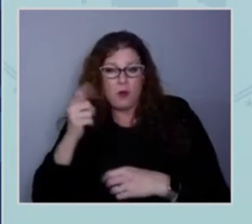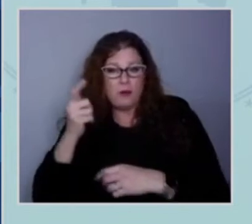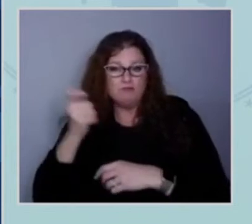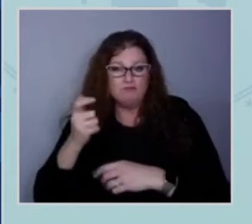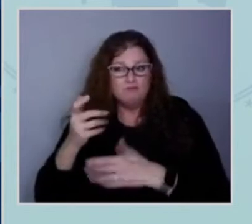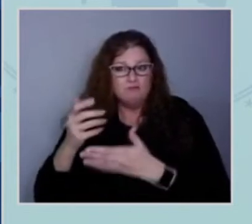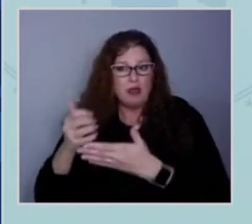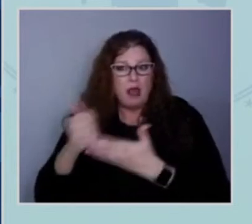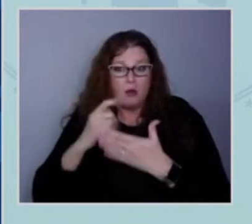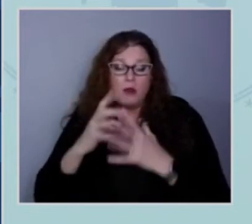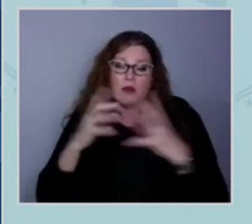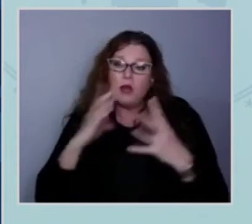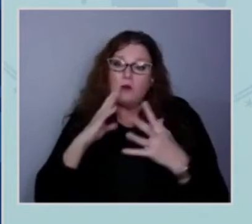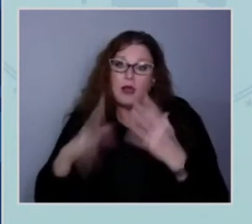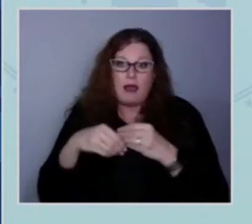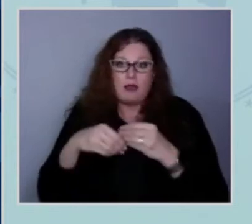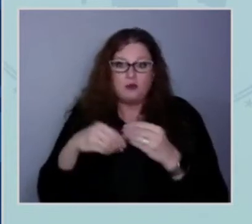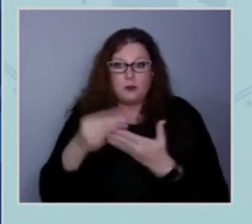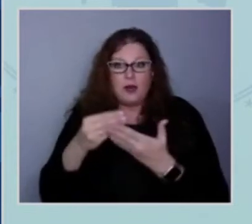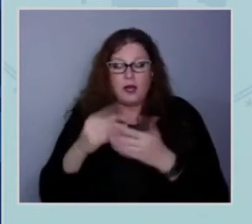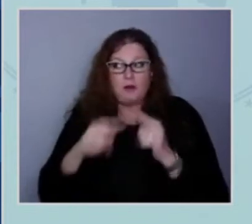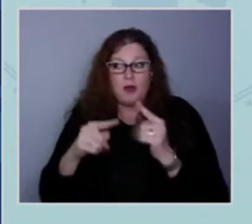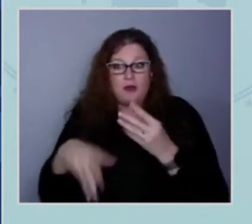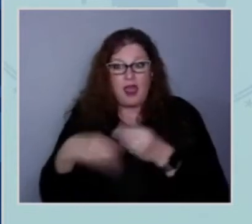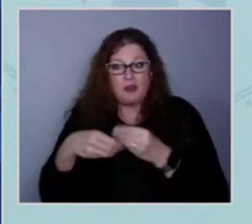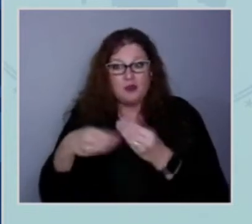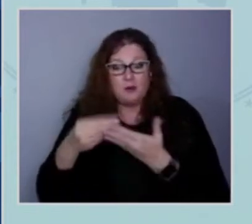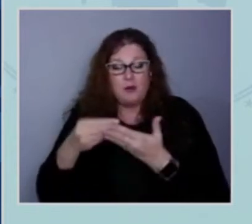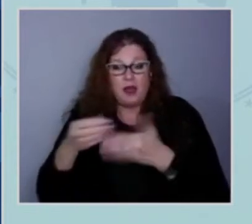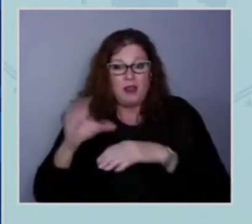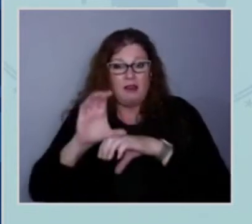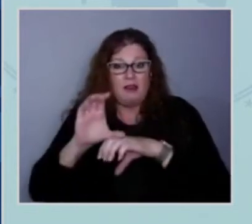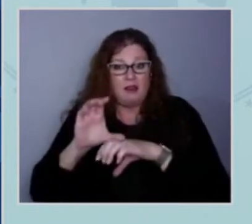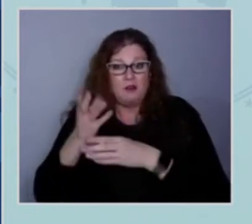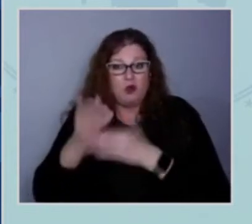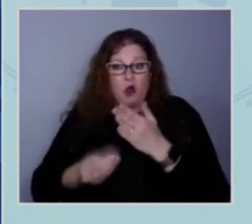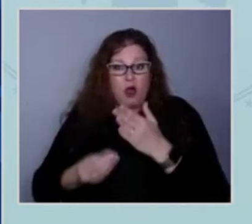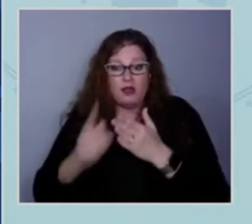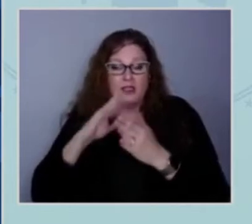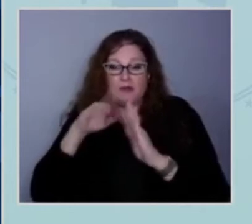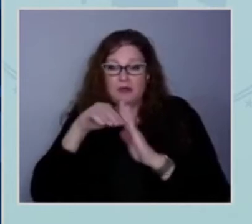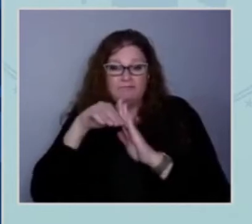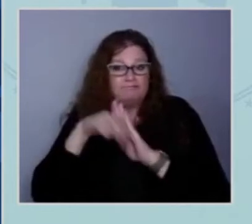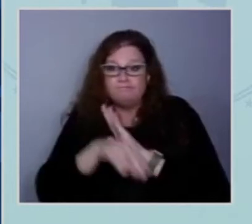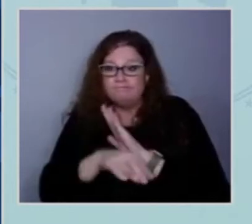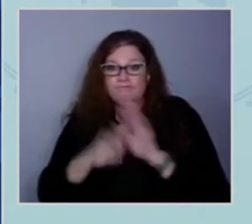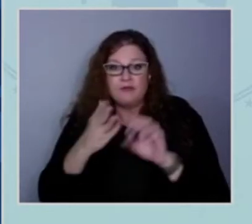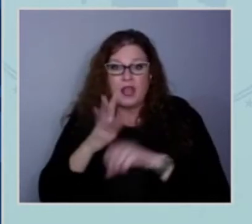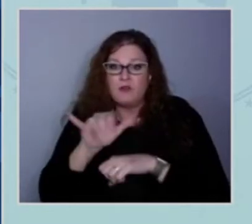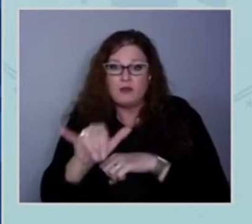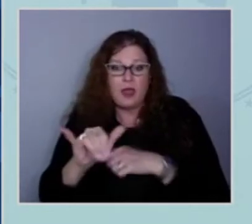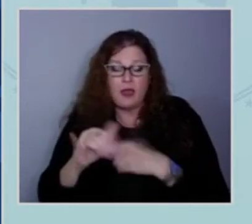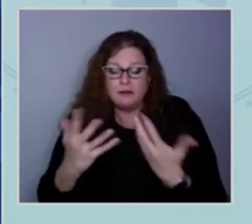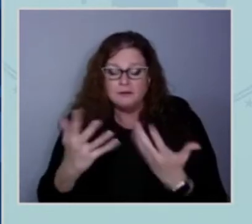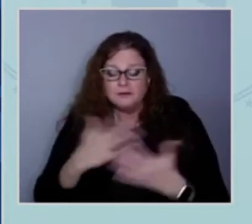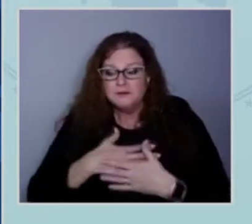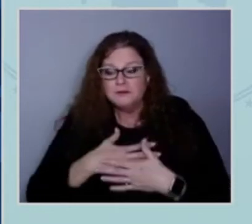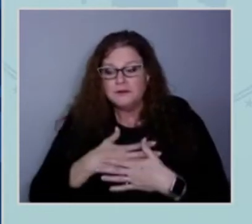The unemployment helped so much when we had the extra money. But once the extra money left,